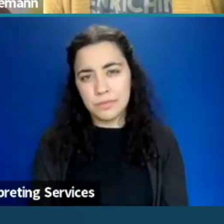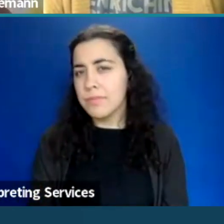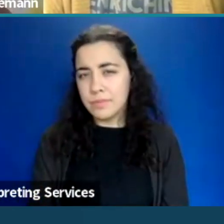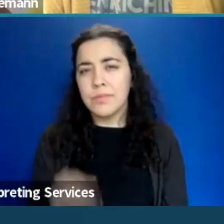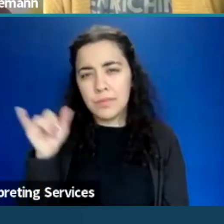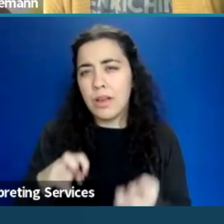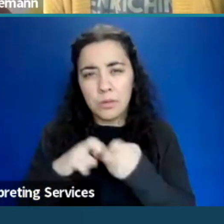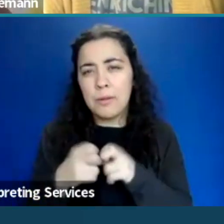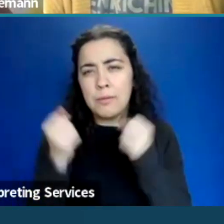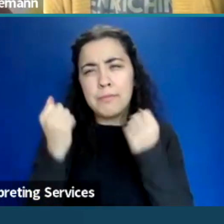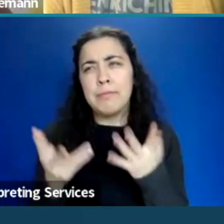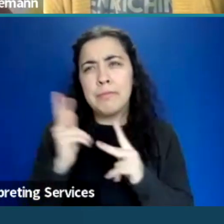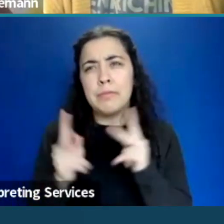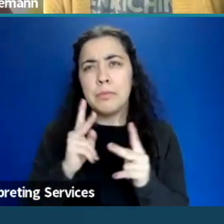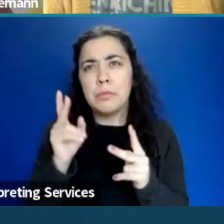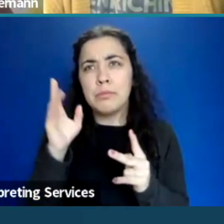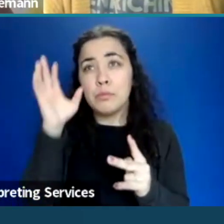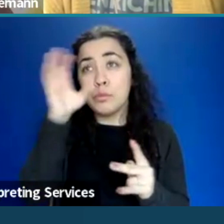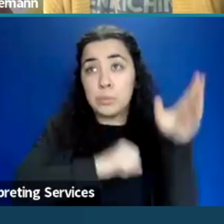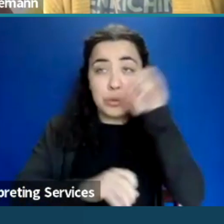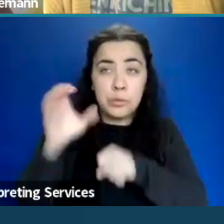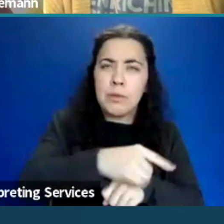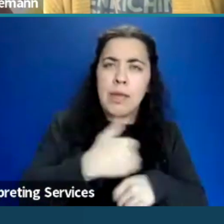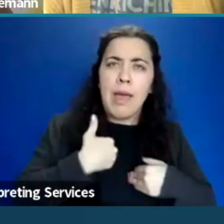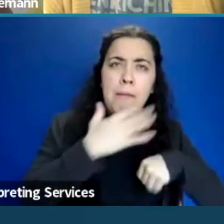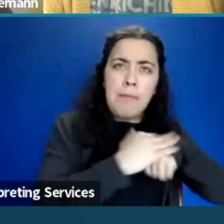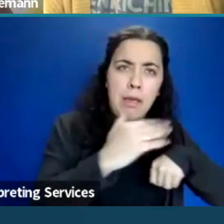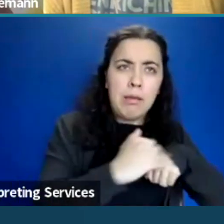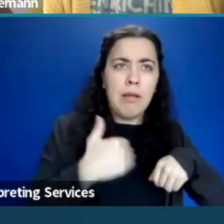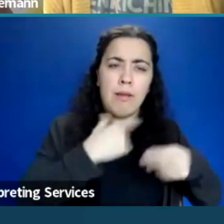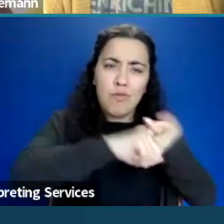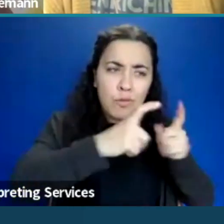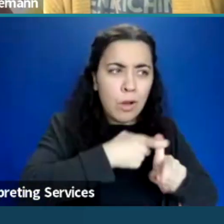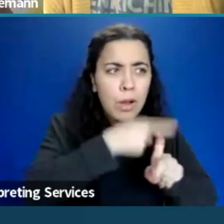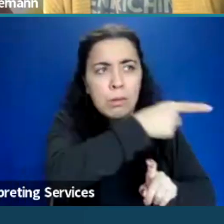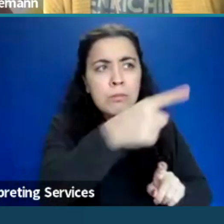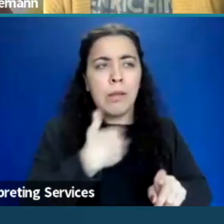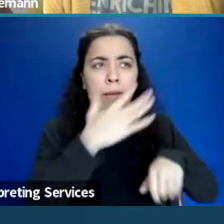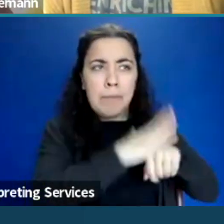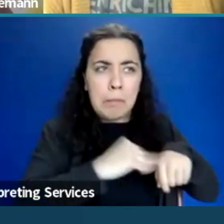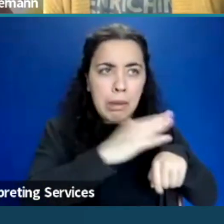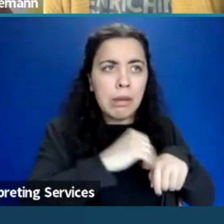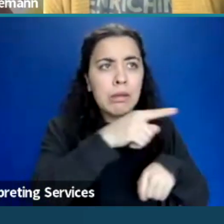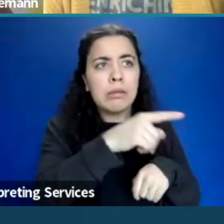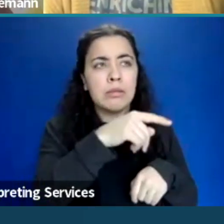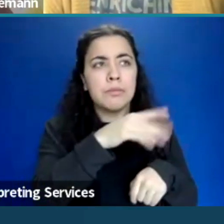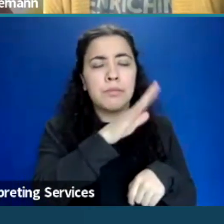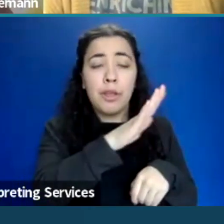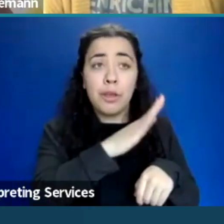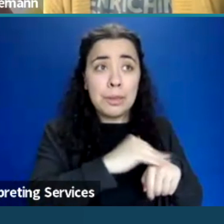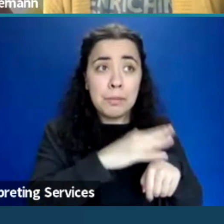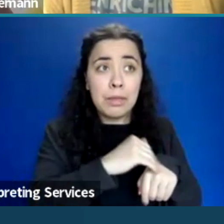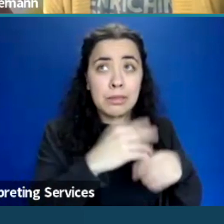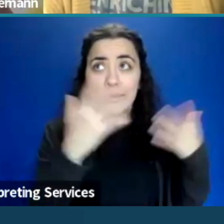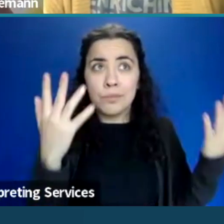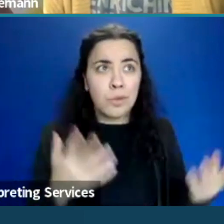problem. A lot of people have pets or have friends who have pets who,